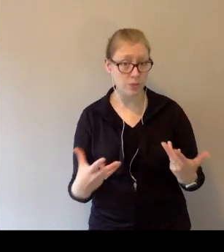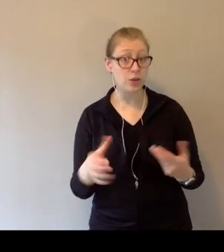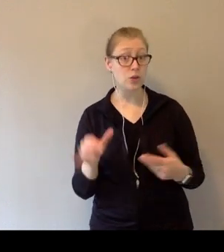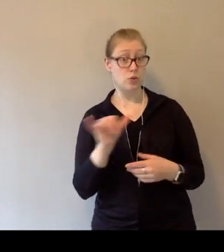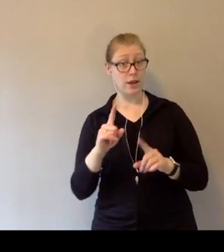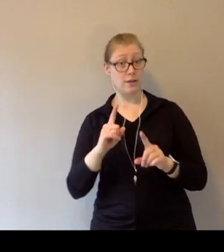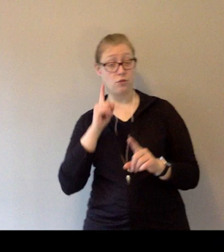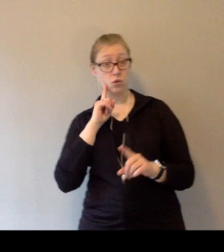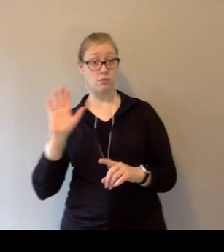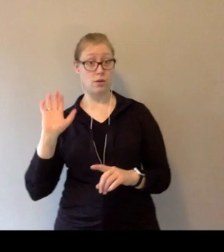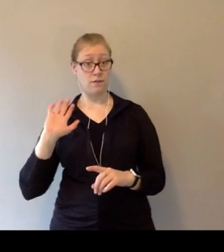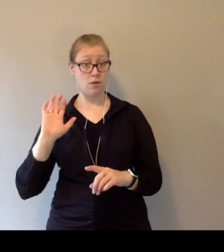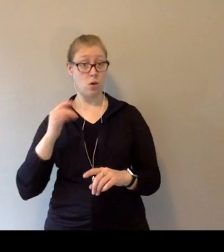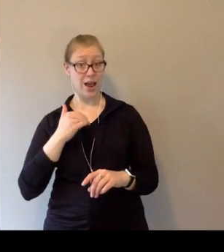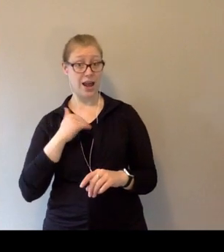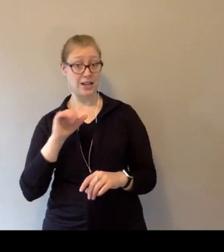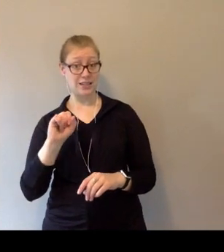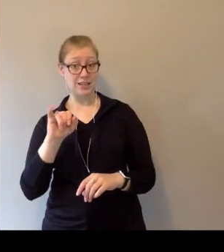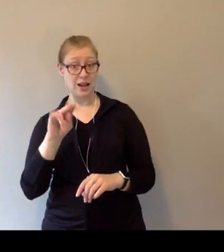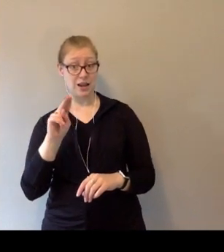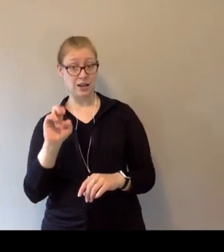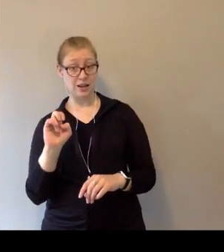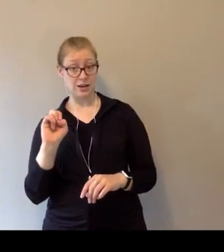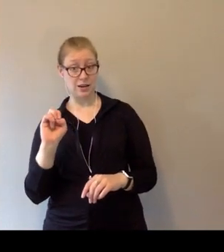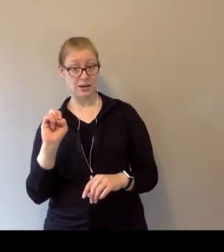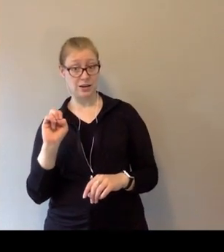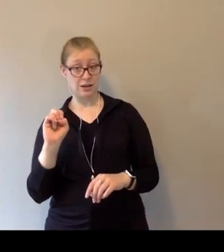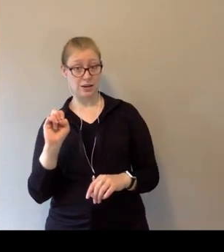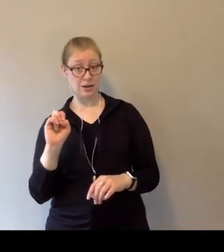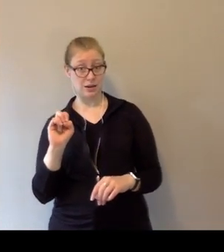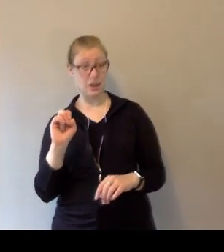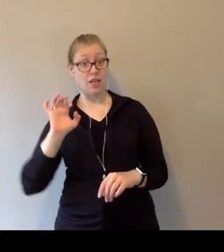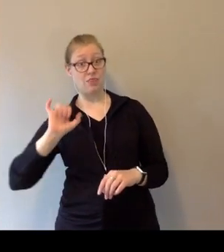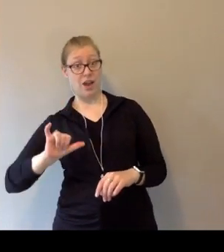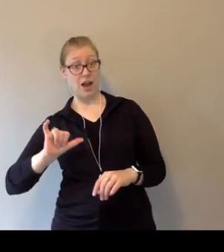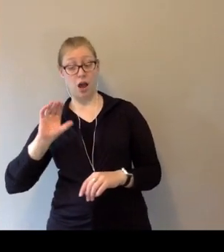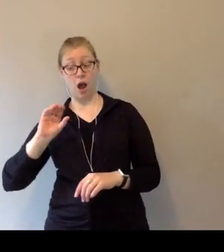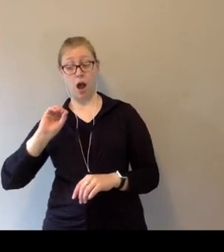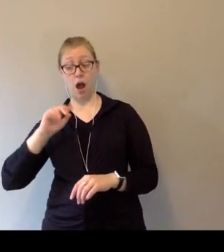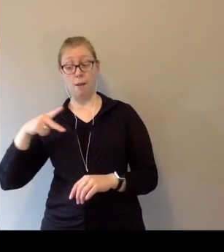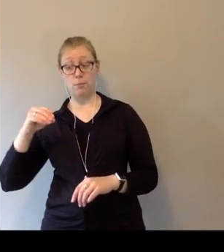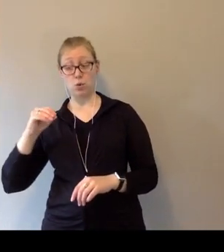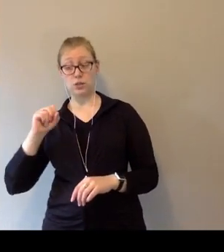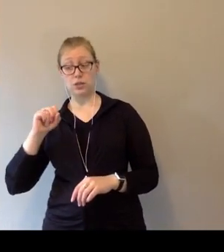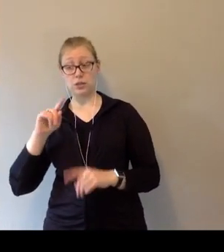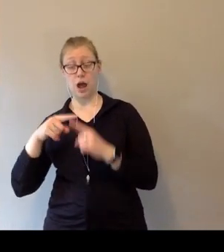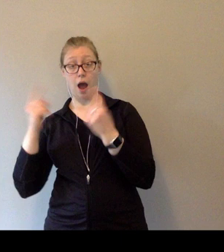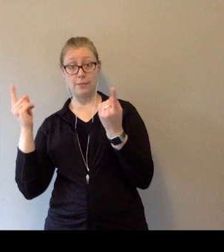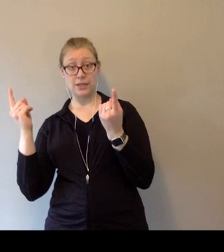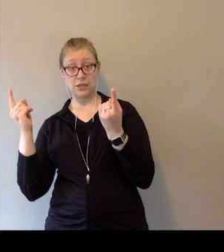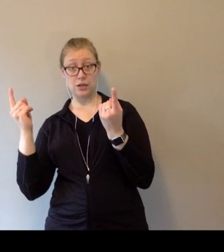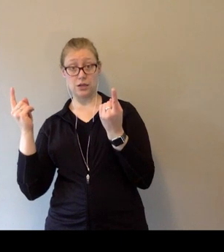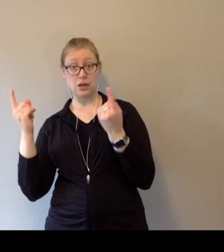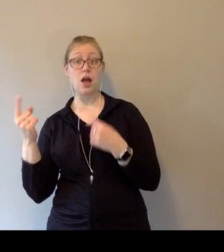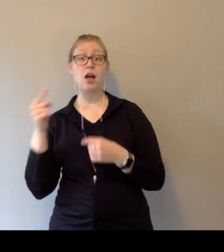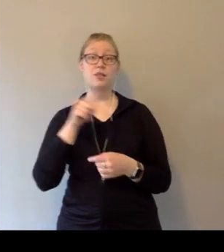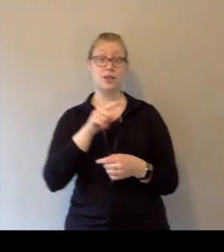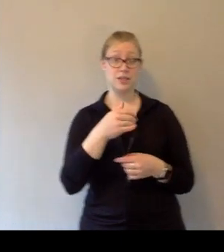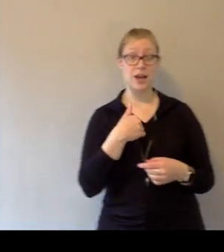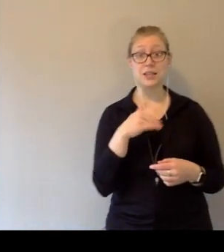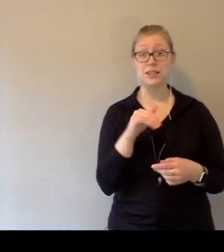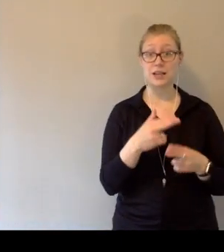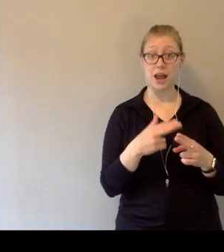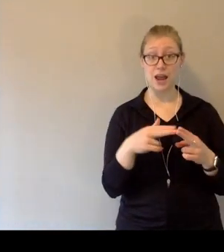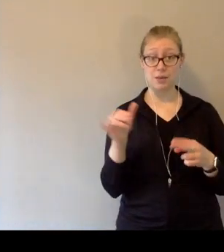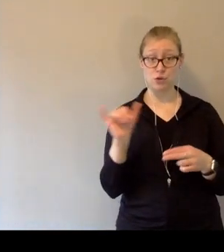the sine, this ratio, which is opposite over hypotenuse, this ratio has a name, and this ratio is called